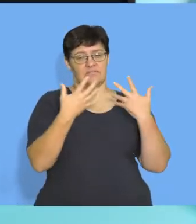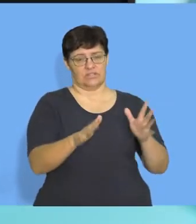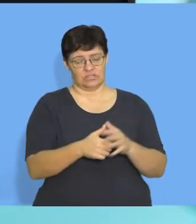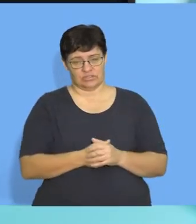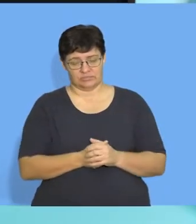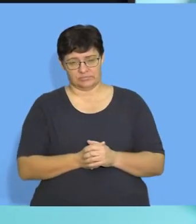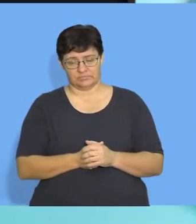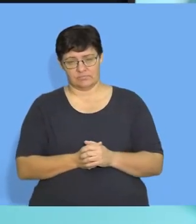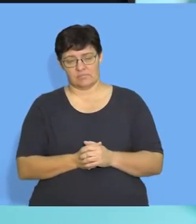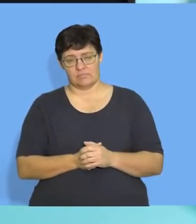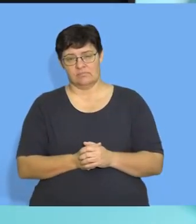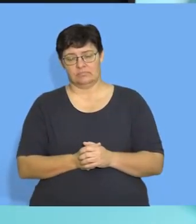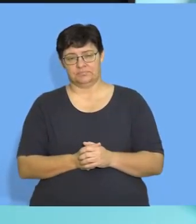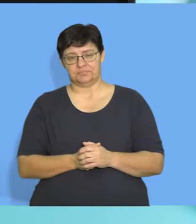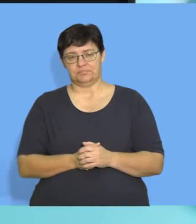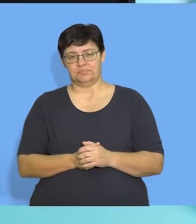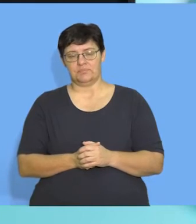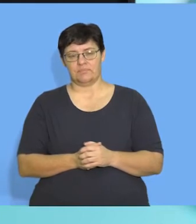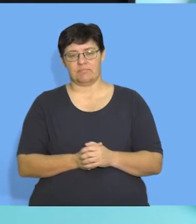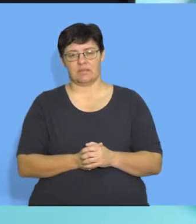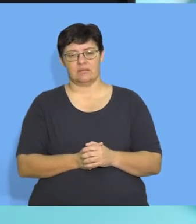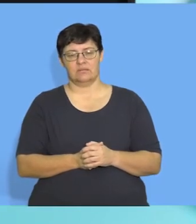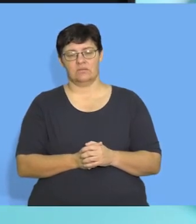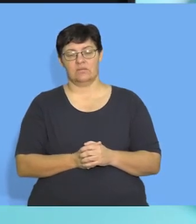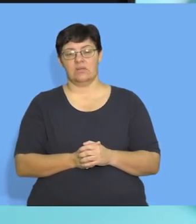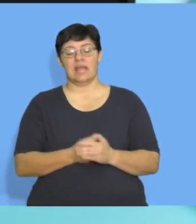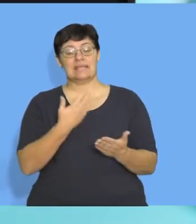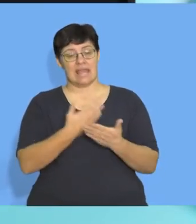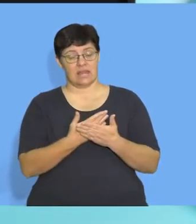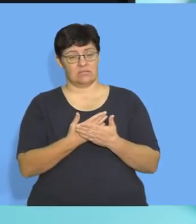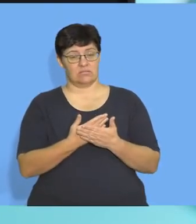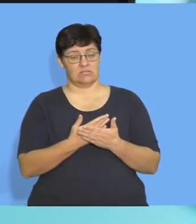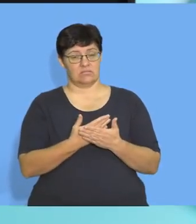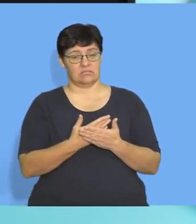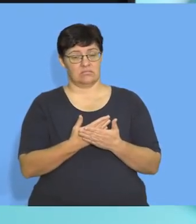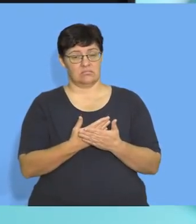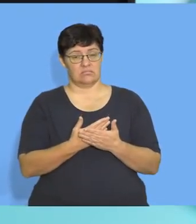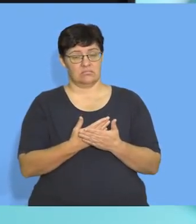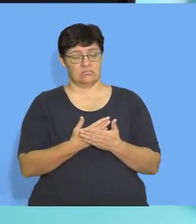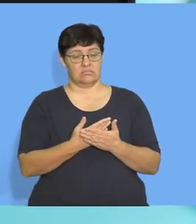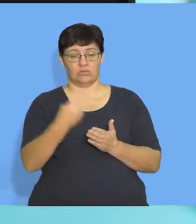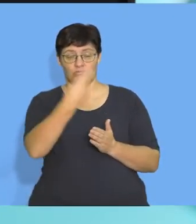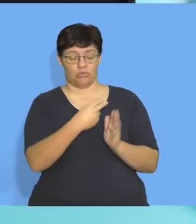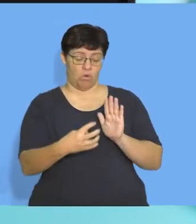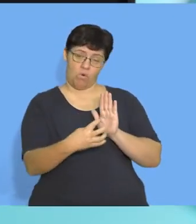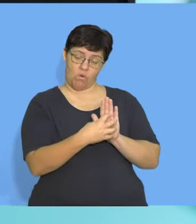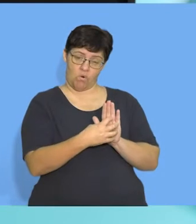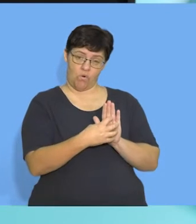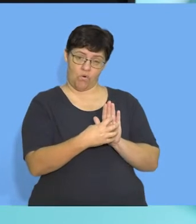want to get in these questions is, can you draw the vector at the